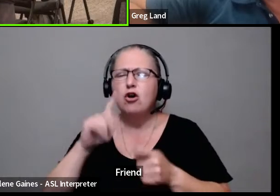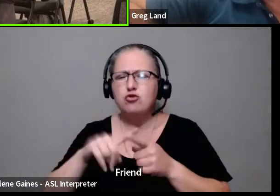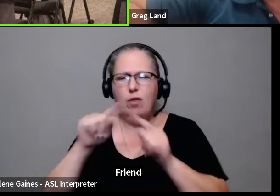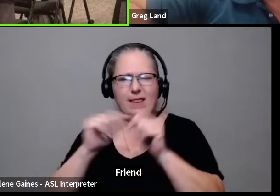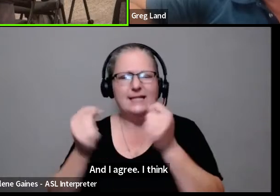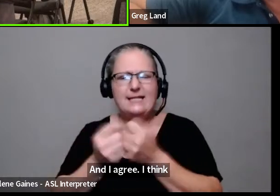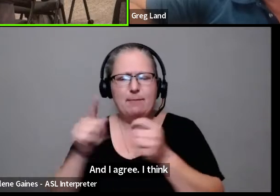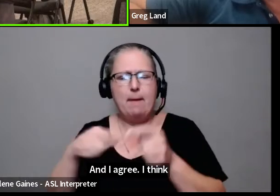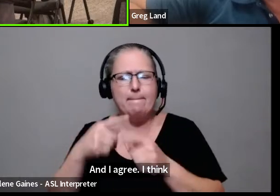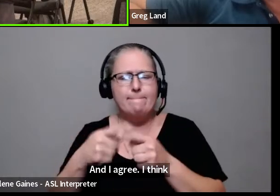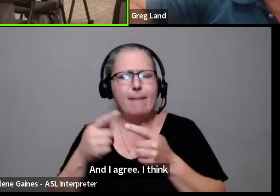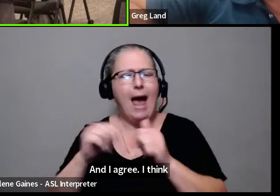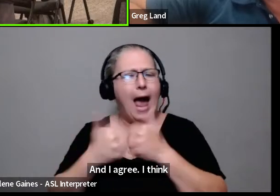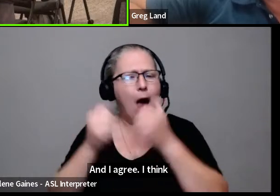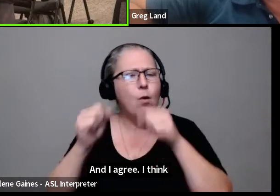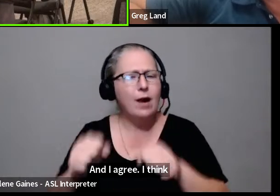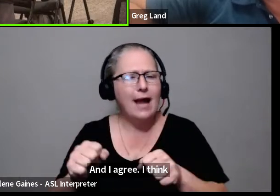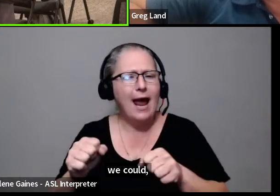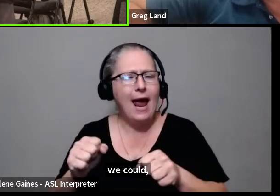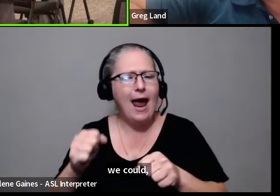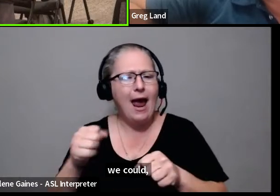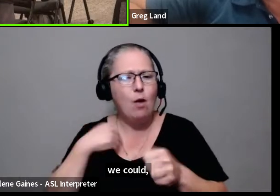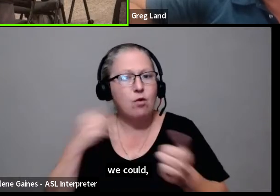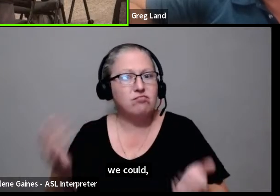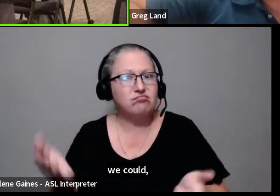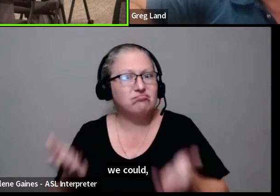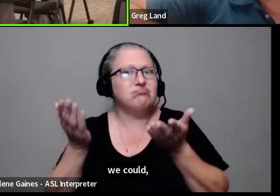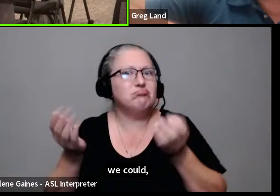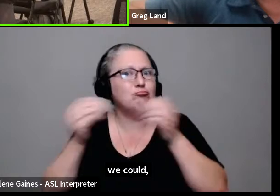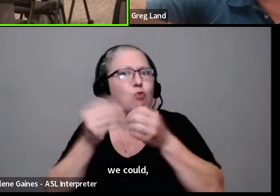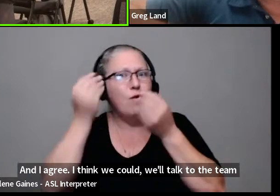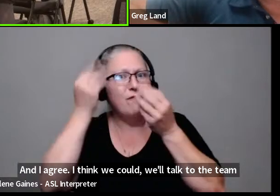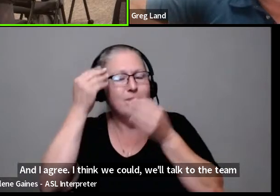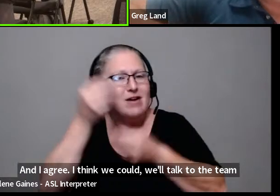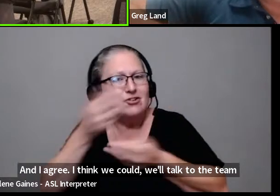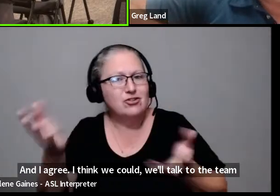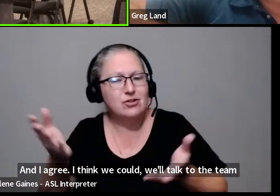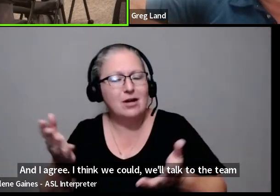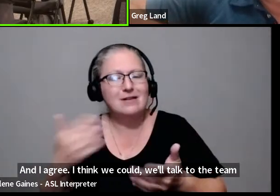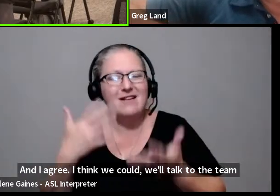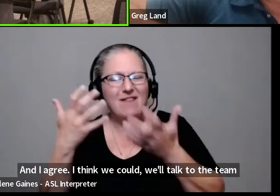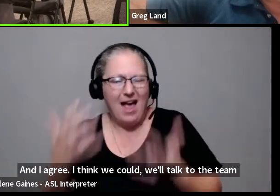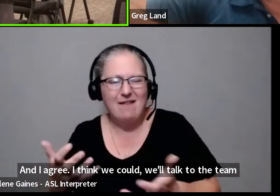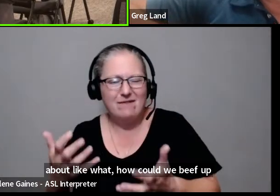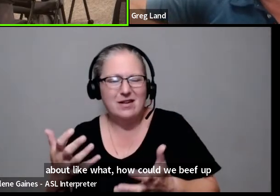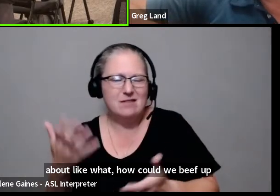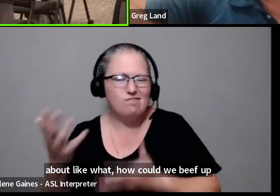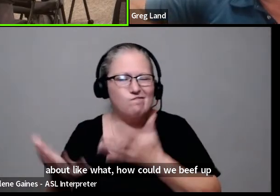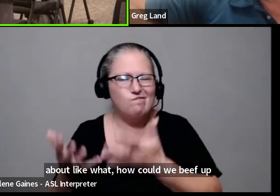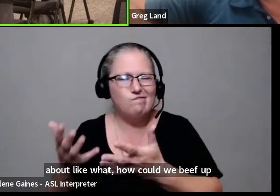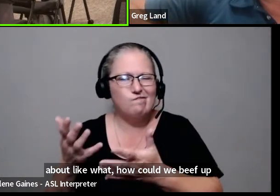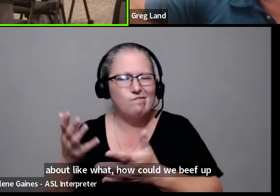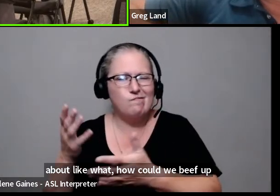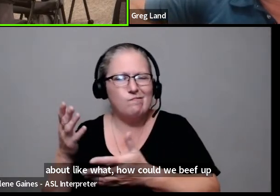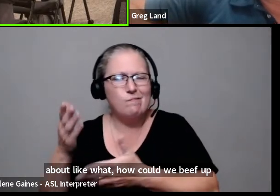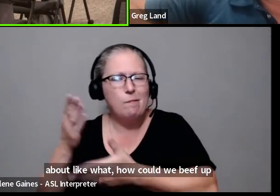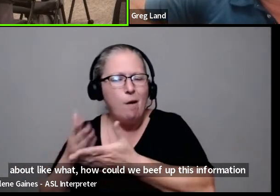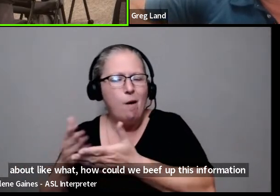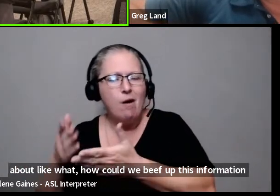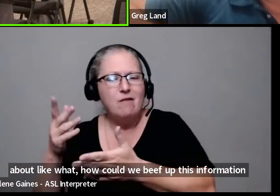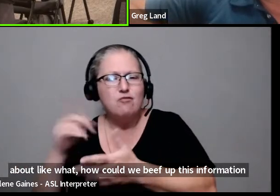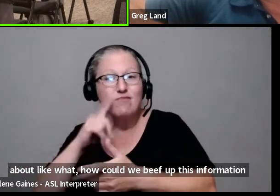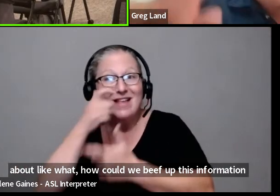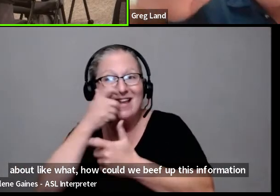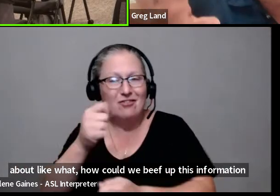team about like how could we beef up this information? Again, there's a heavy constituency who's really interested in understanding the college